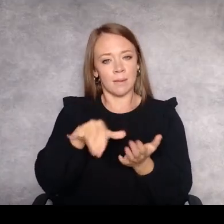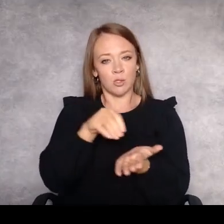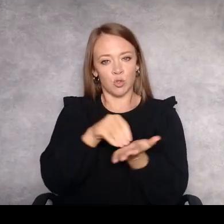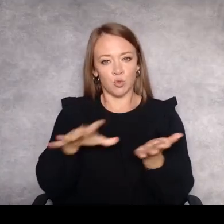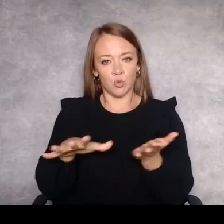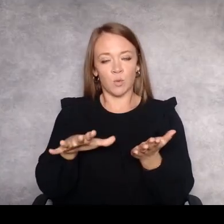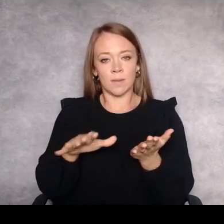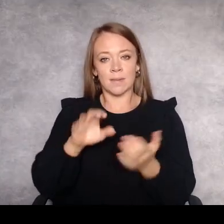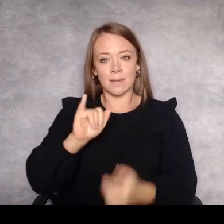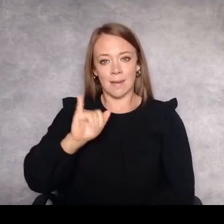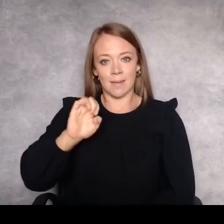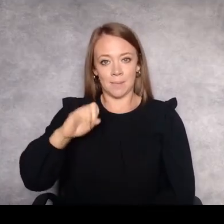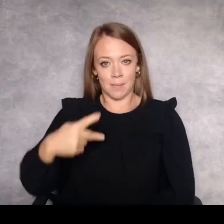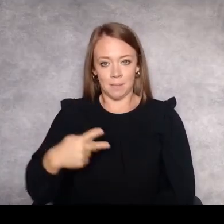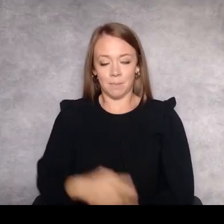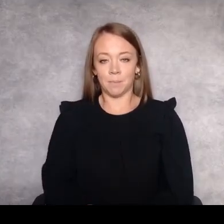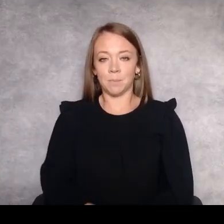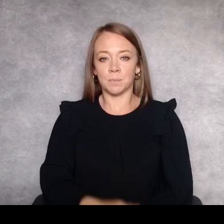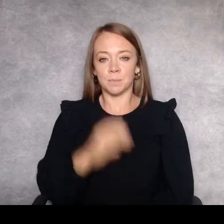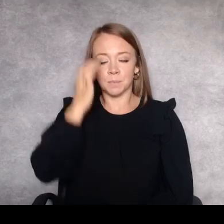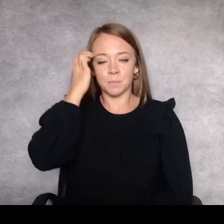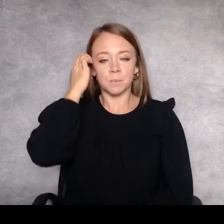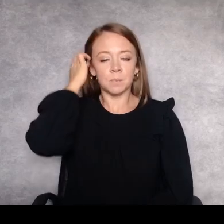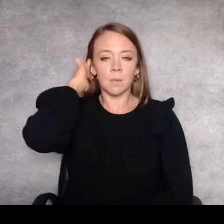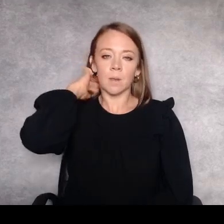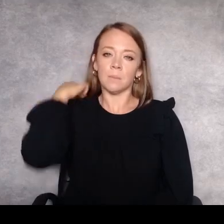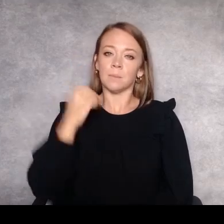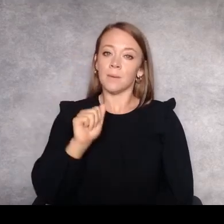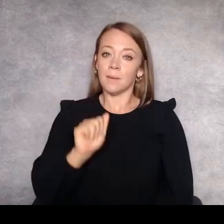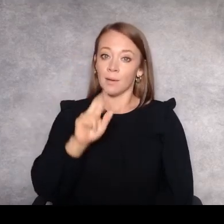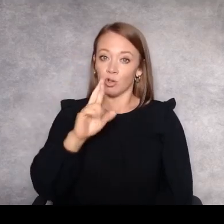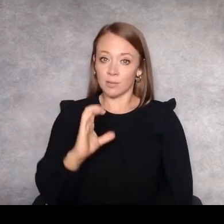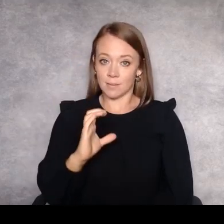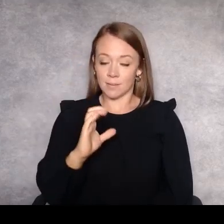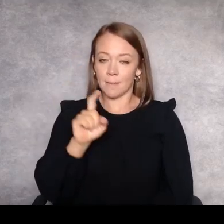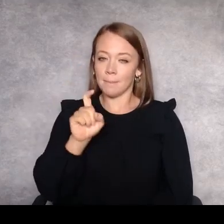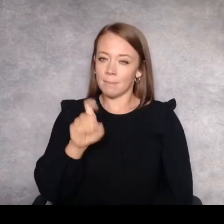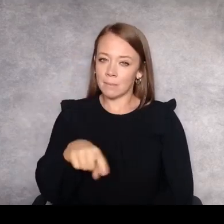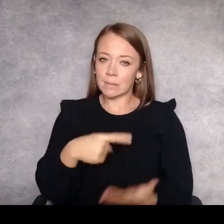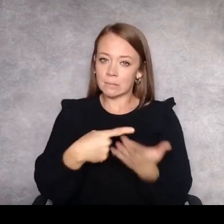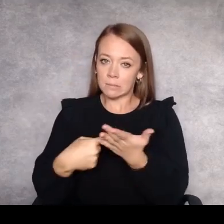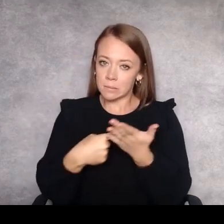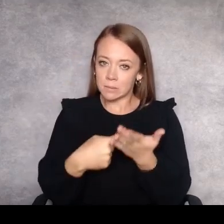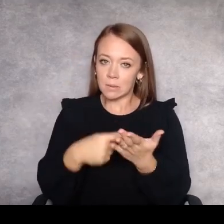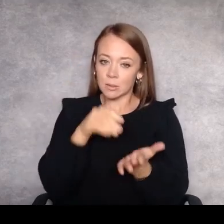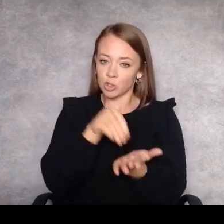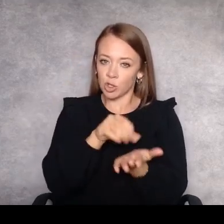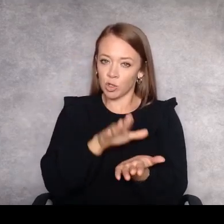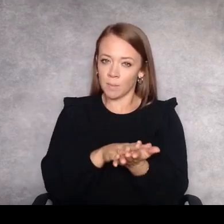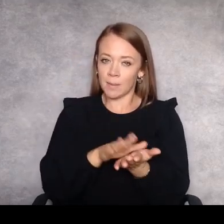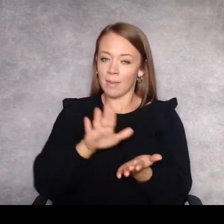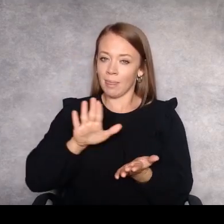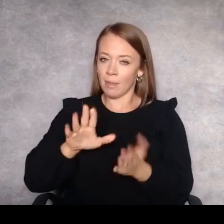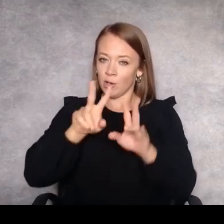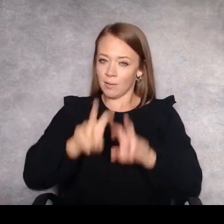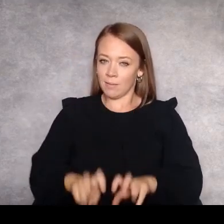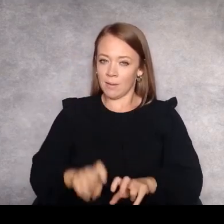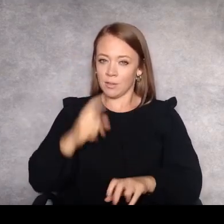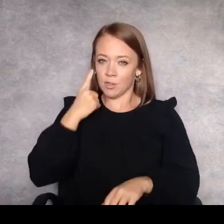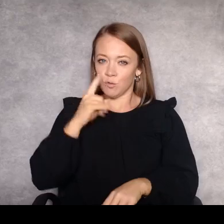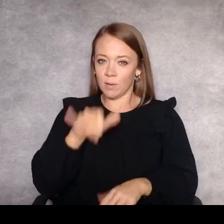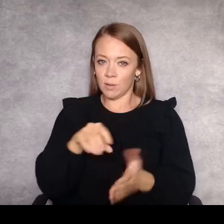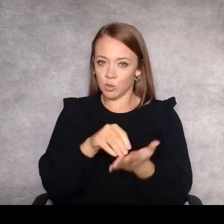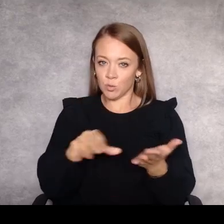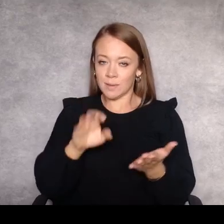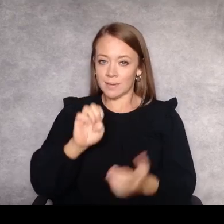and reinforce the implementation of the IEP. The ARC must discuss and document its